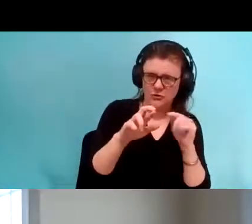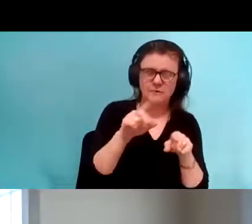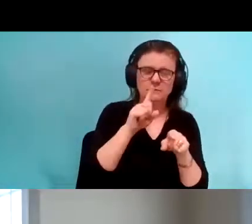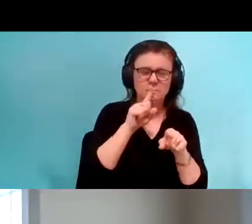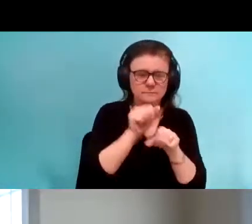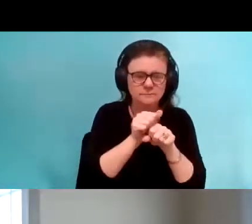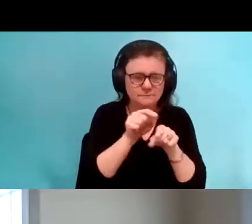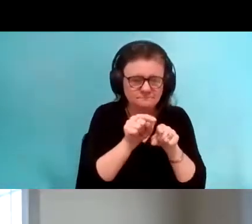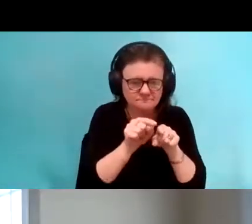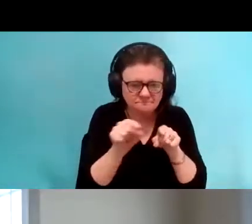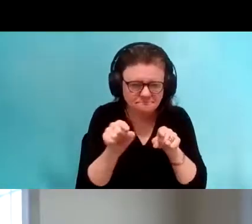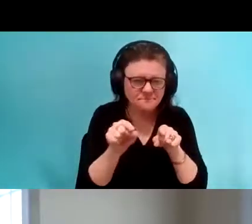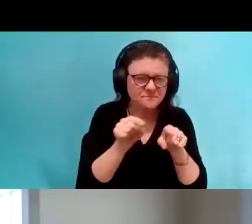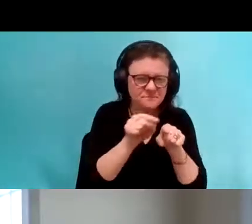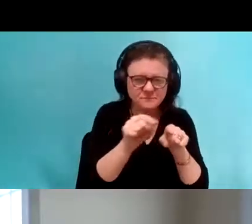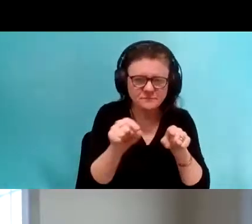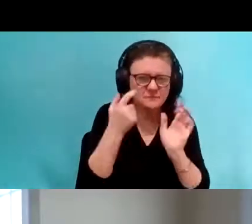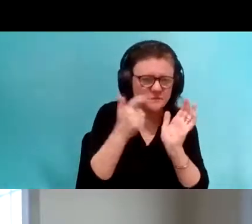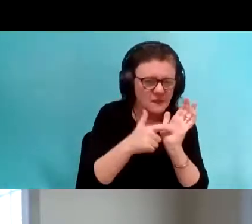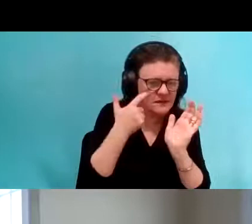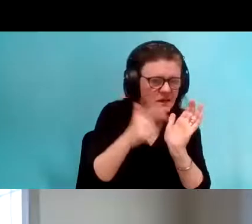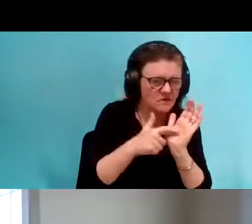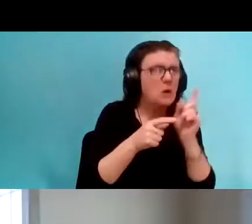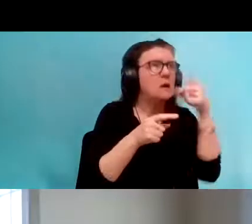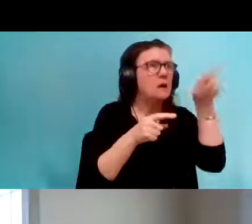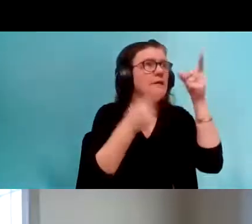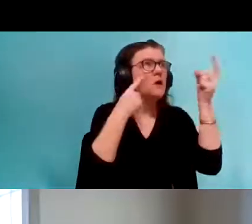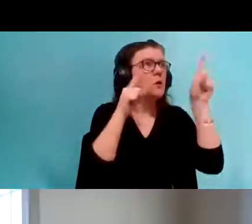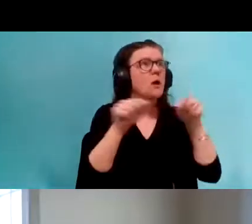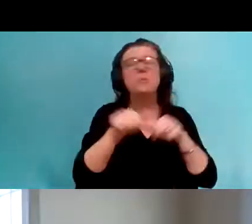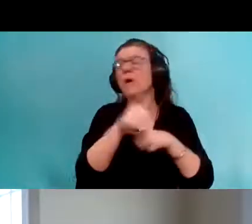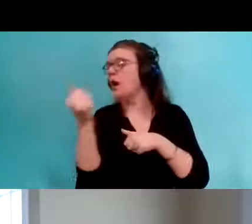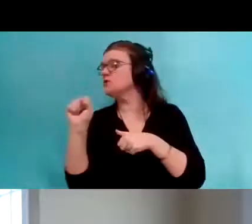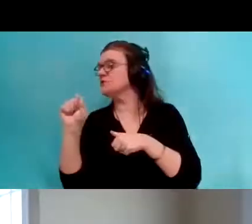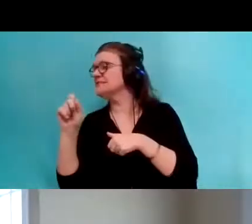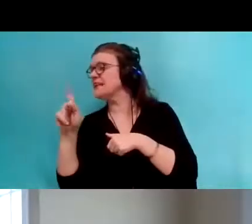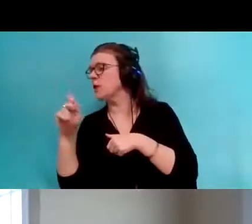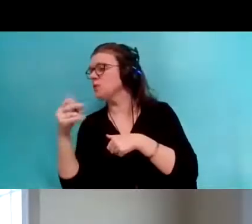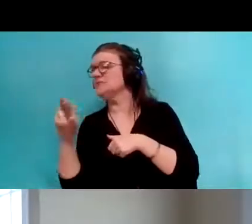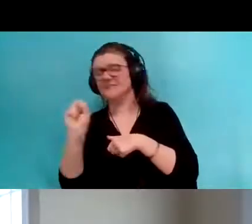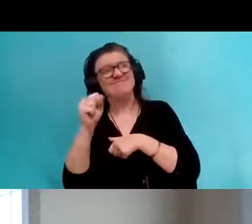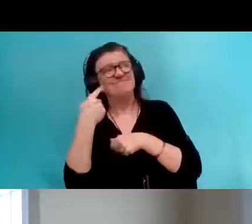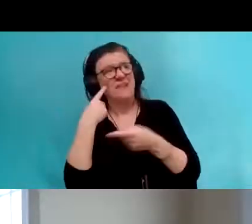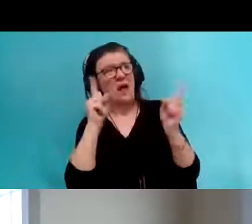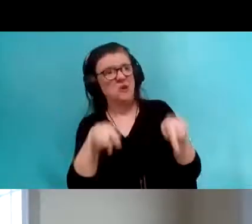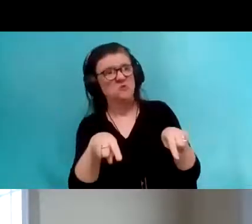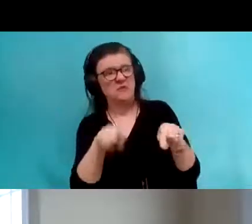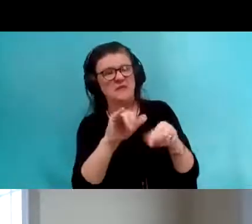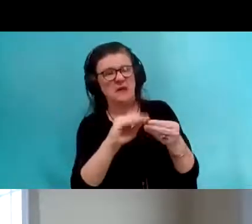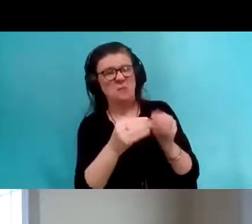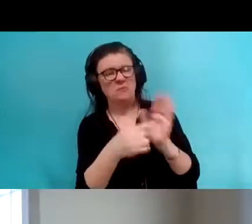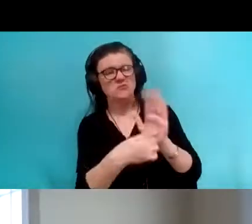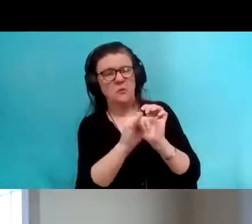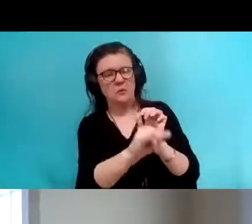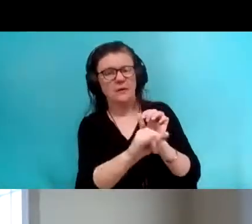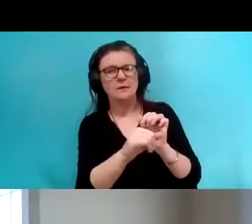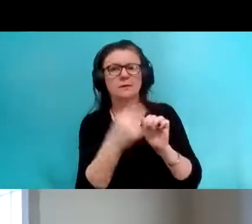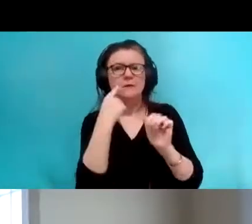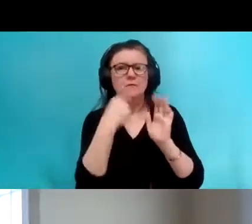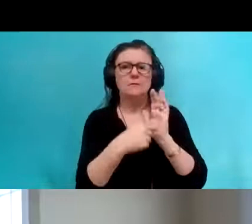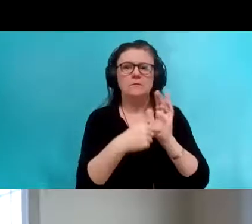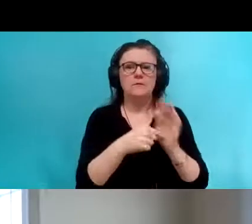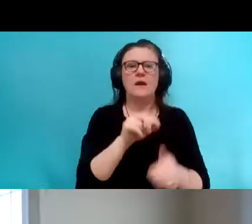are identified and agreed by multiple stakeholders. And there, in the toolkit, we showcase the example of